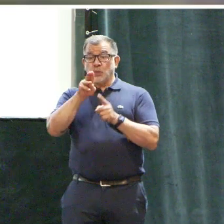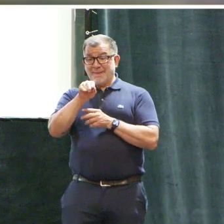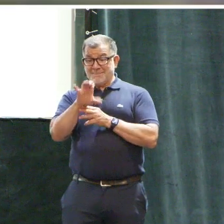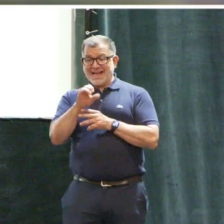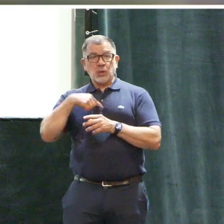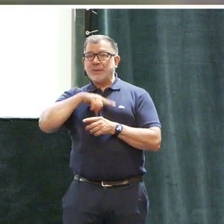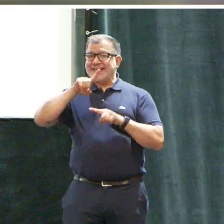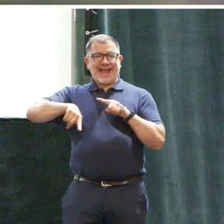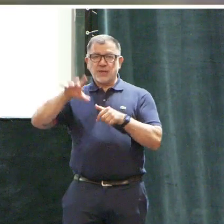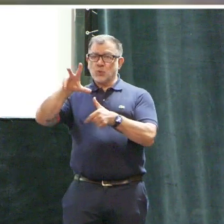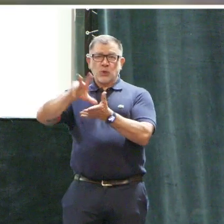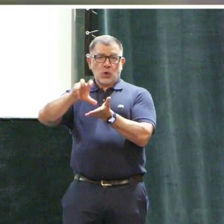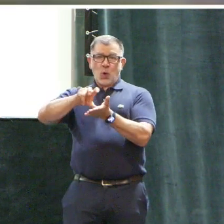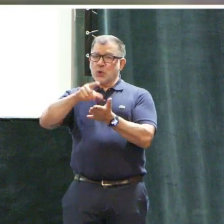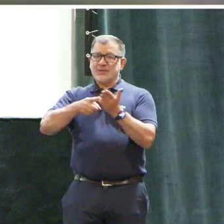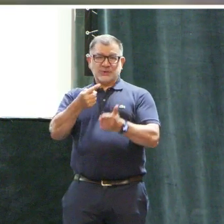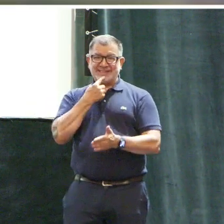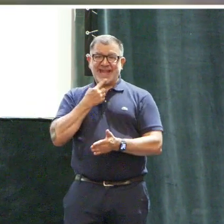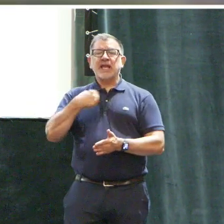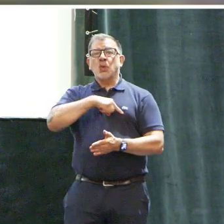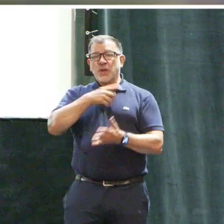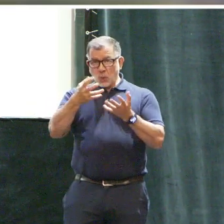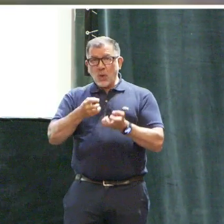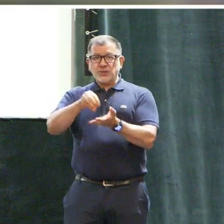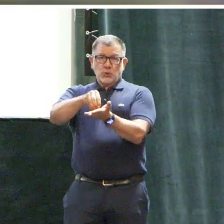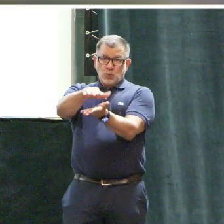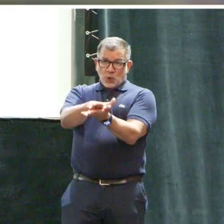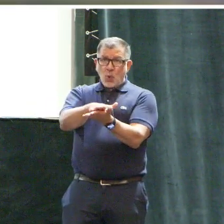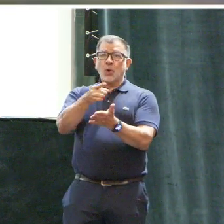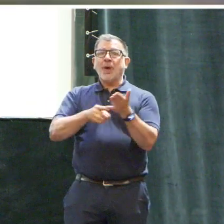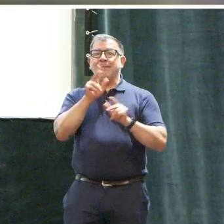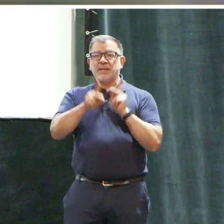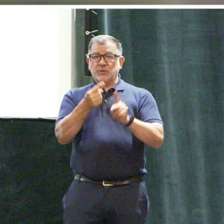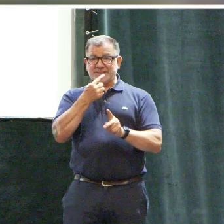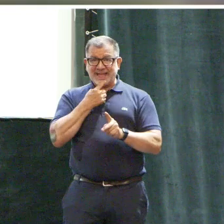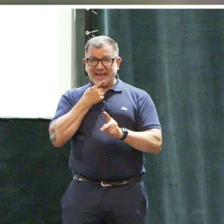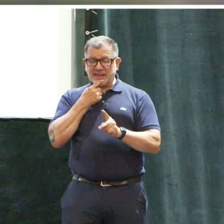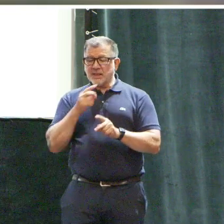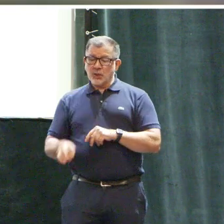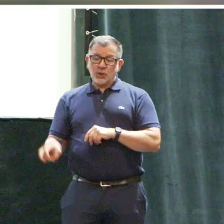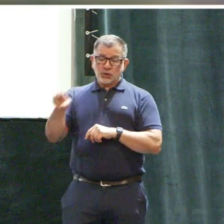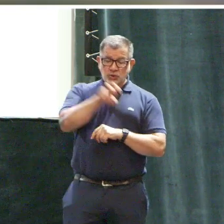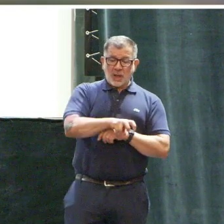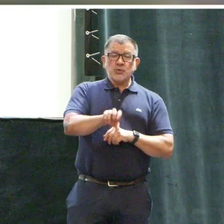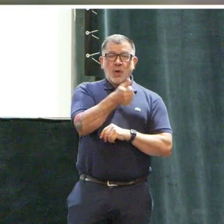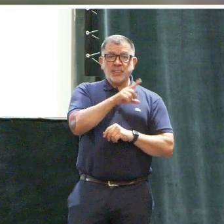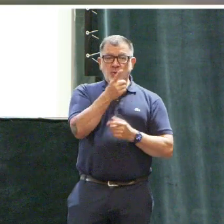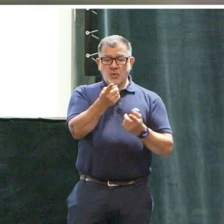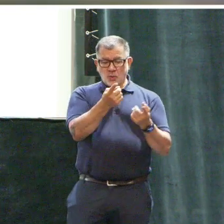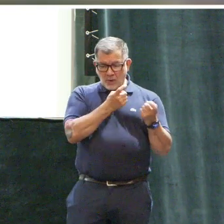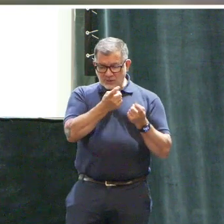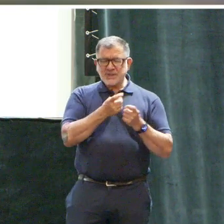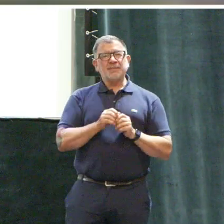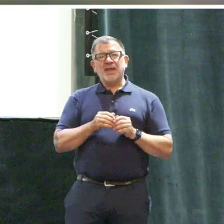you're saying, and we do want to hear what people are saying. But I'm going to move on to another question. How much in advance